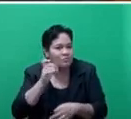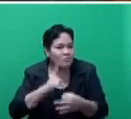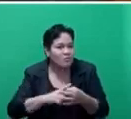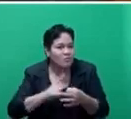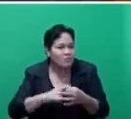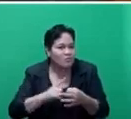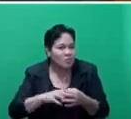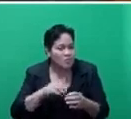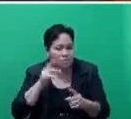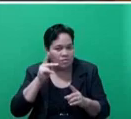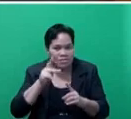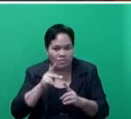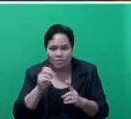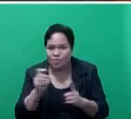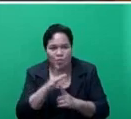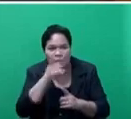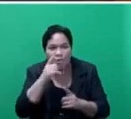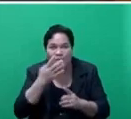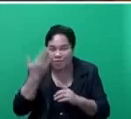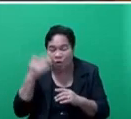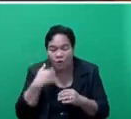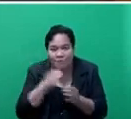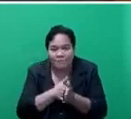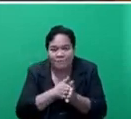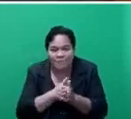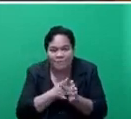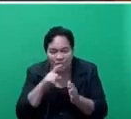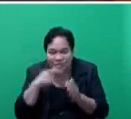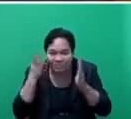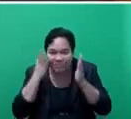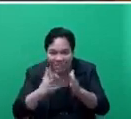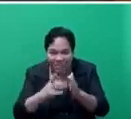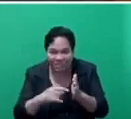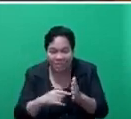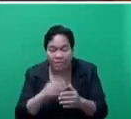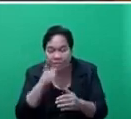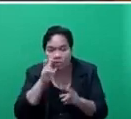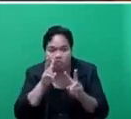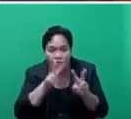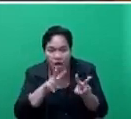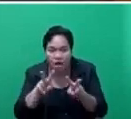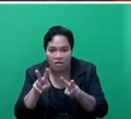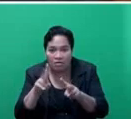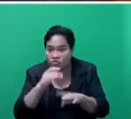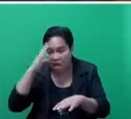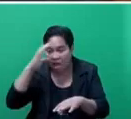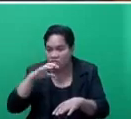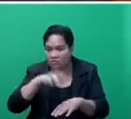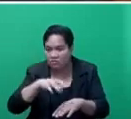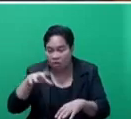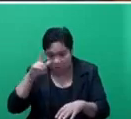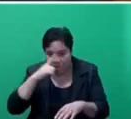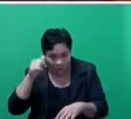It was at prime time, and it used to be viewed across the country when people knew